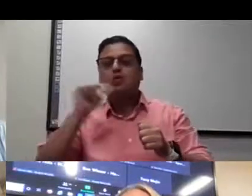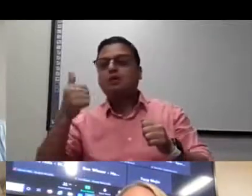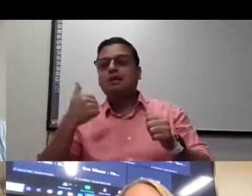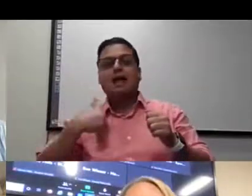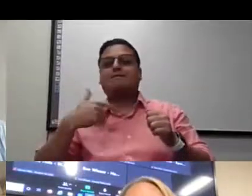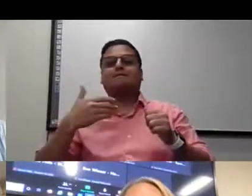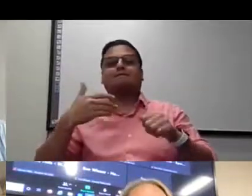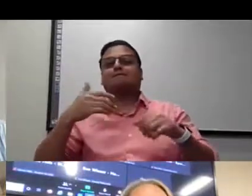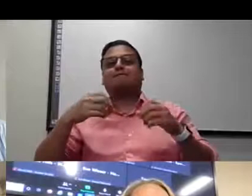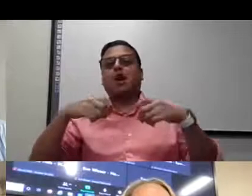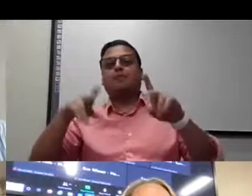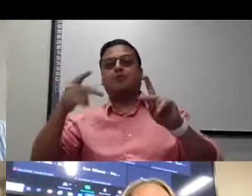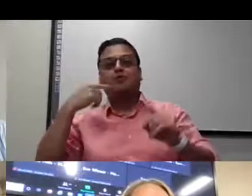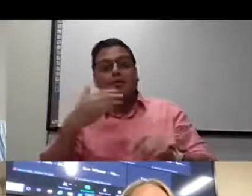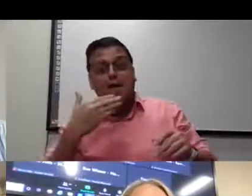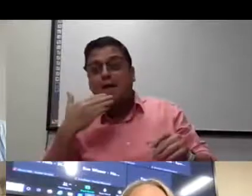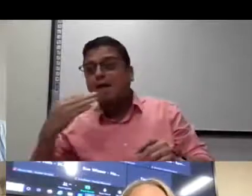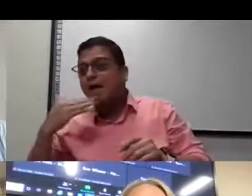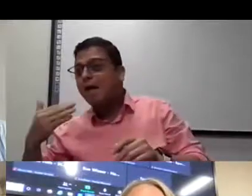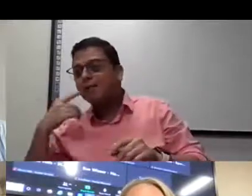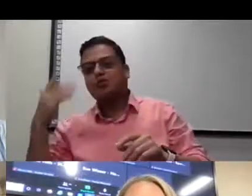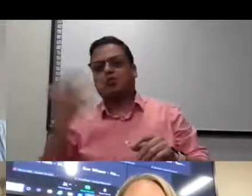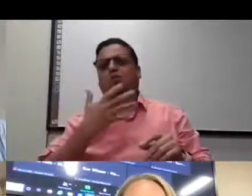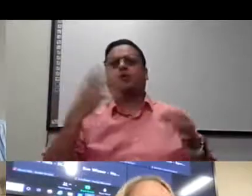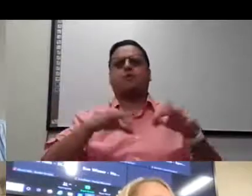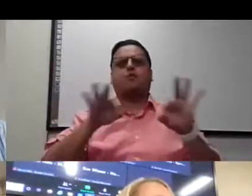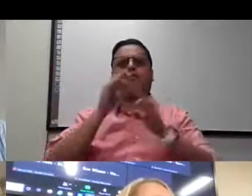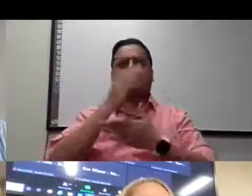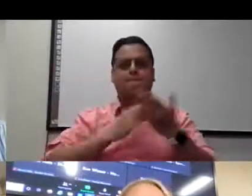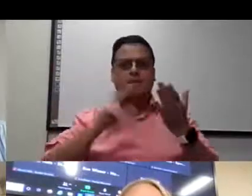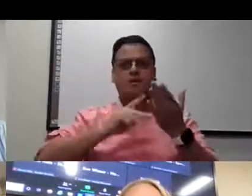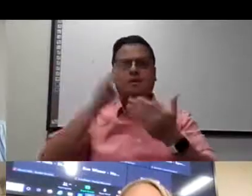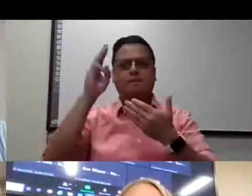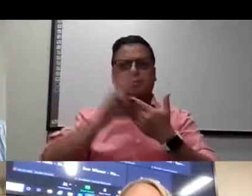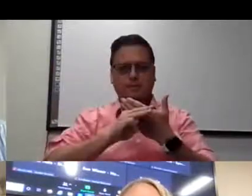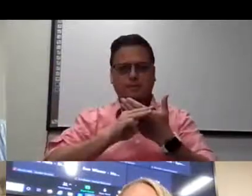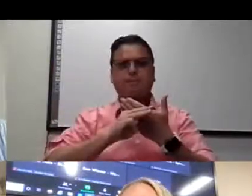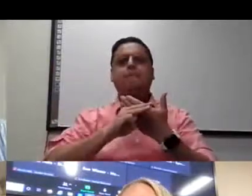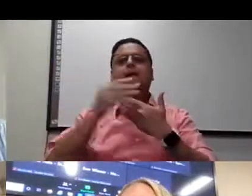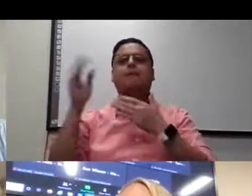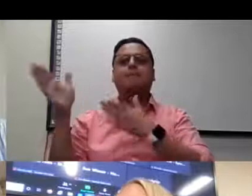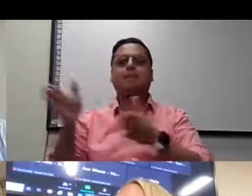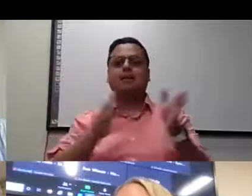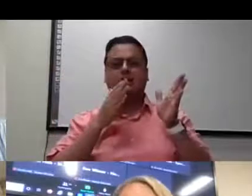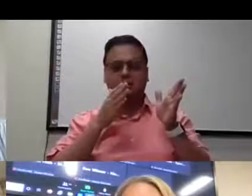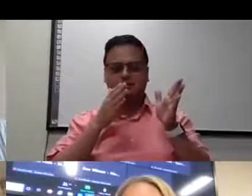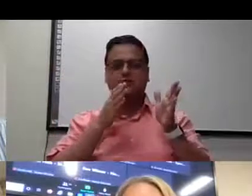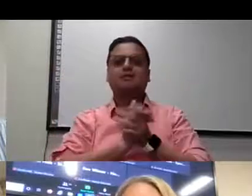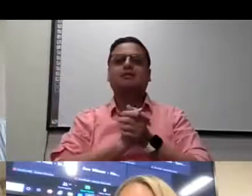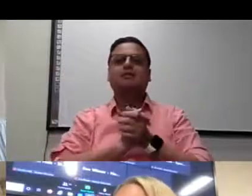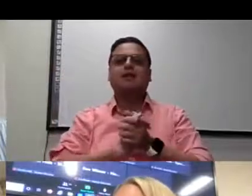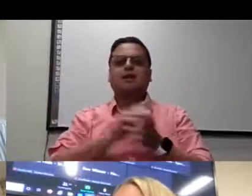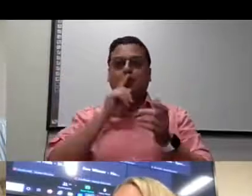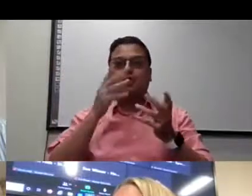thank you, but you are an indispensable part of the district's program and plan. And then I really want to